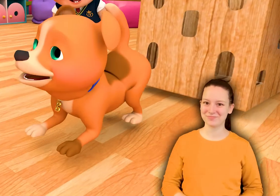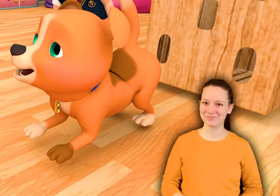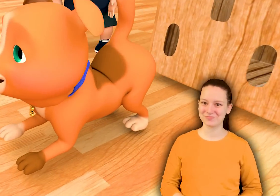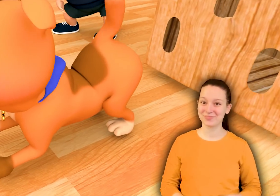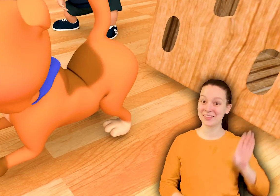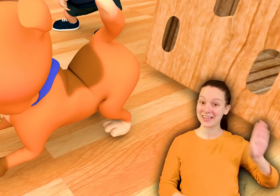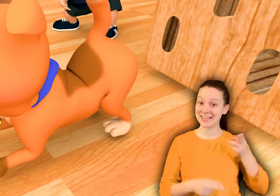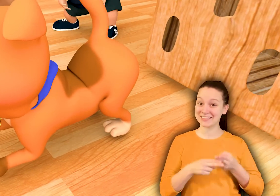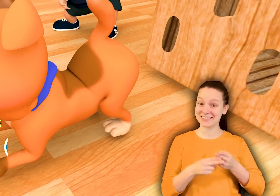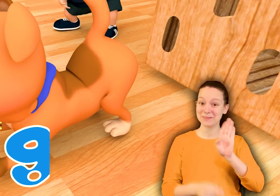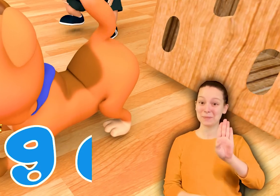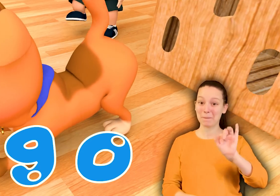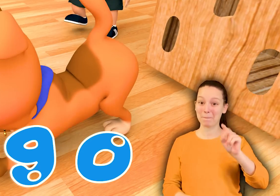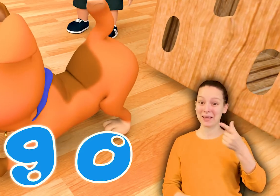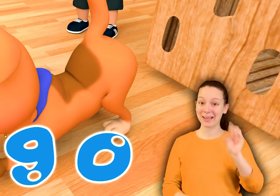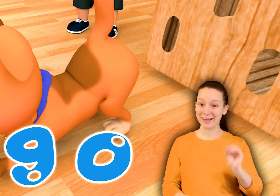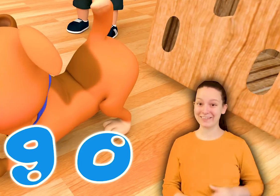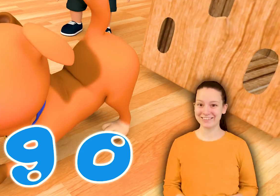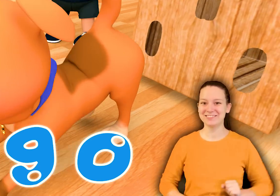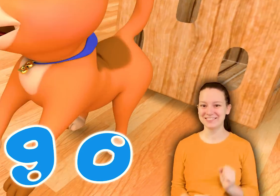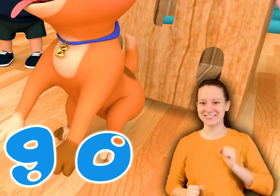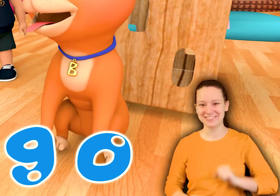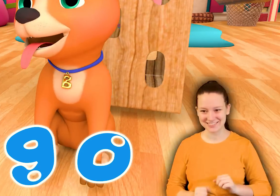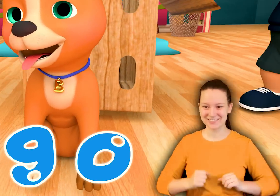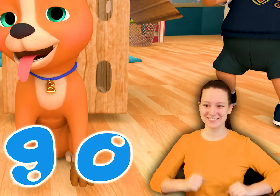Ram bingo